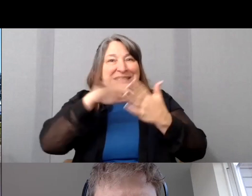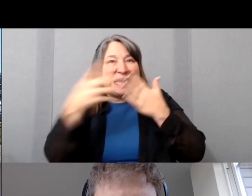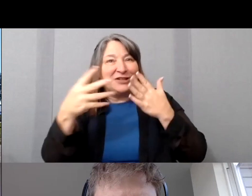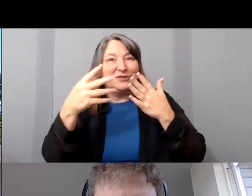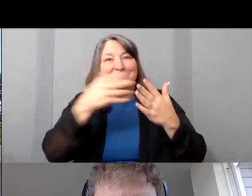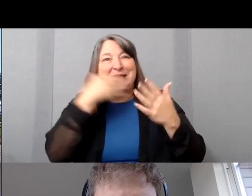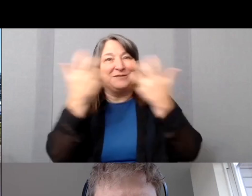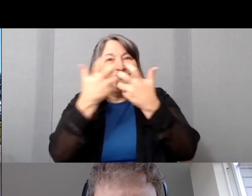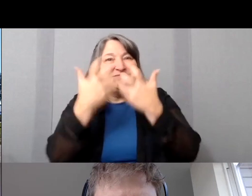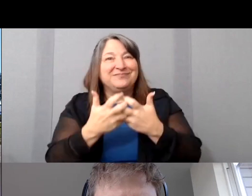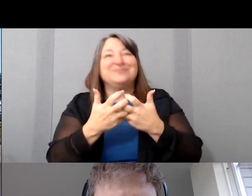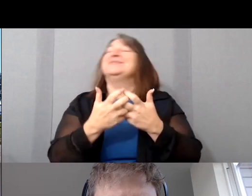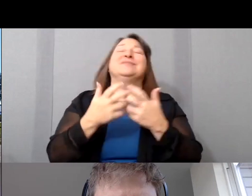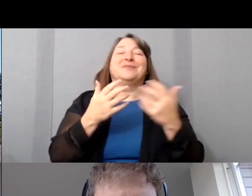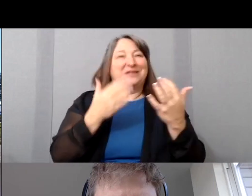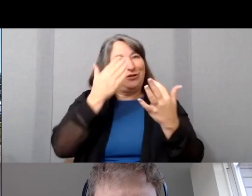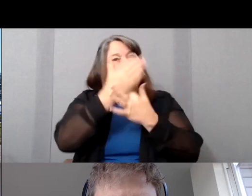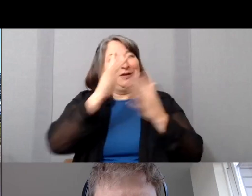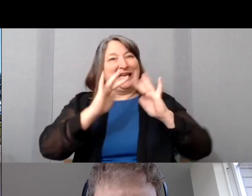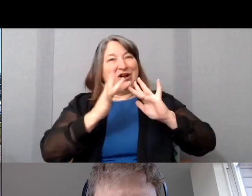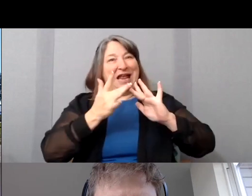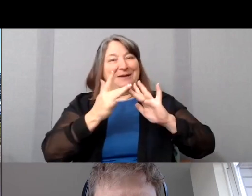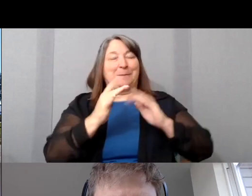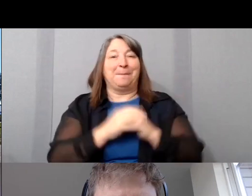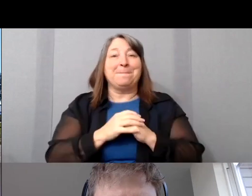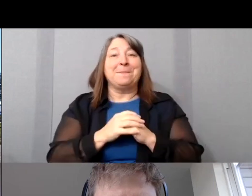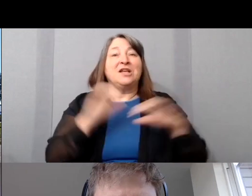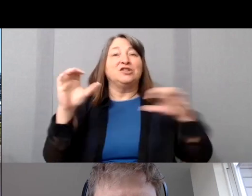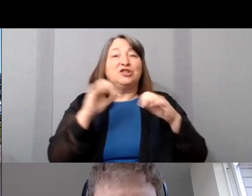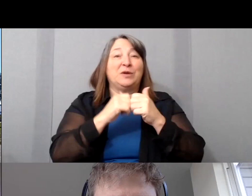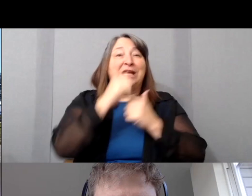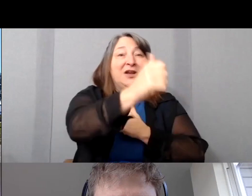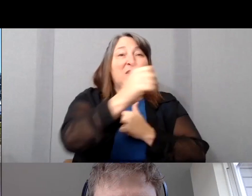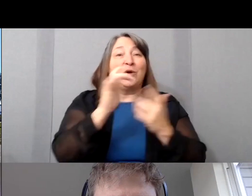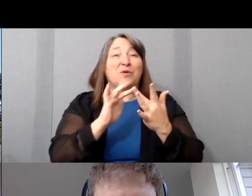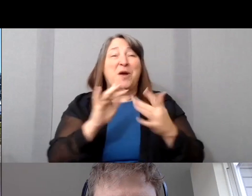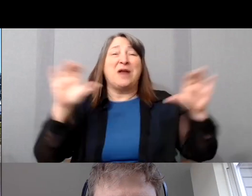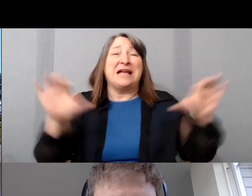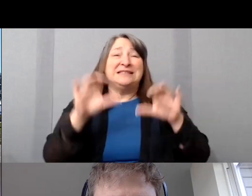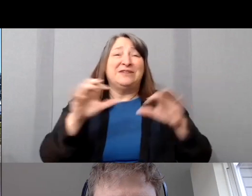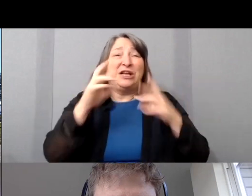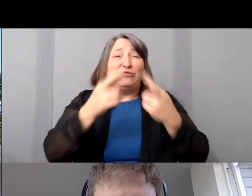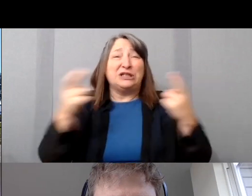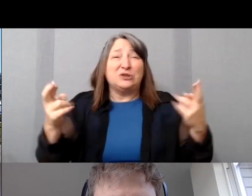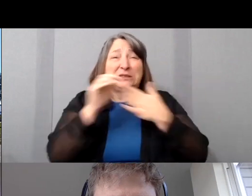really important. And then doing things like remote activity resources guides, just really emphasizing the